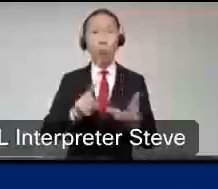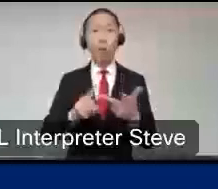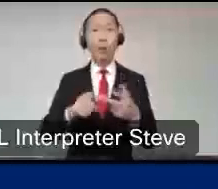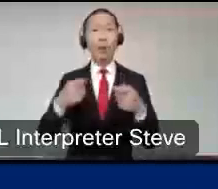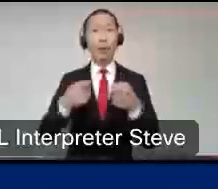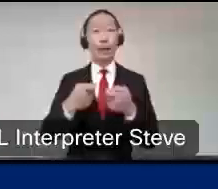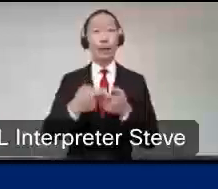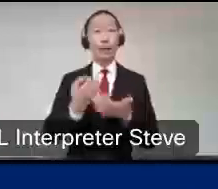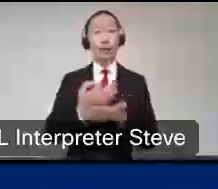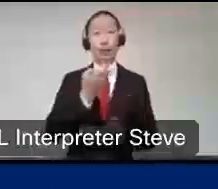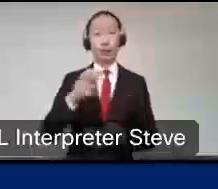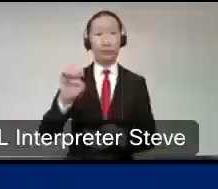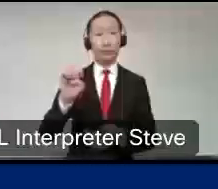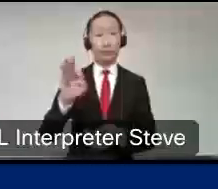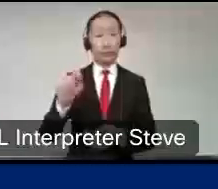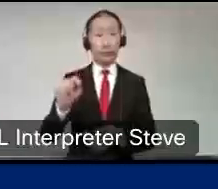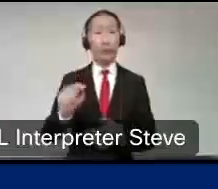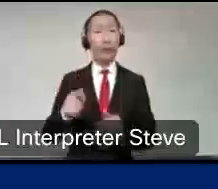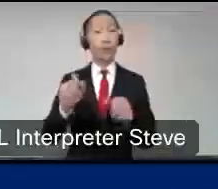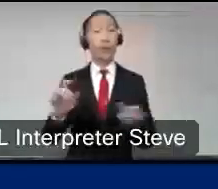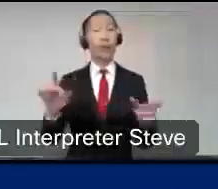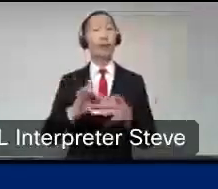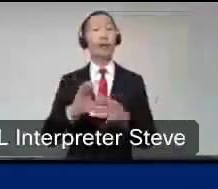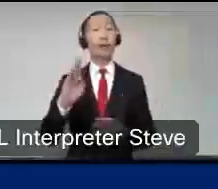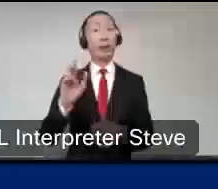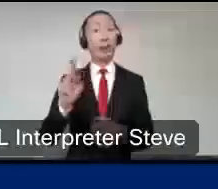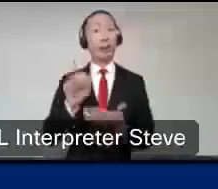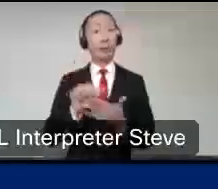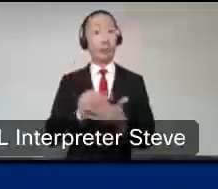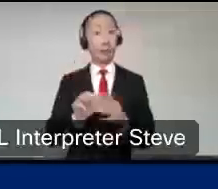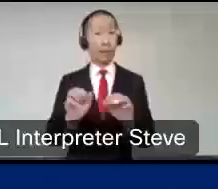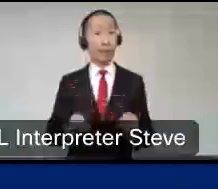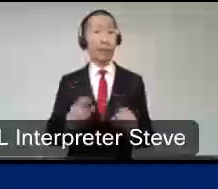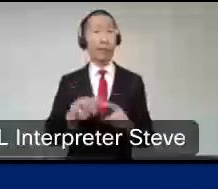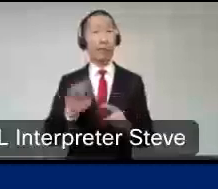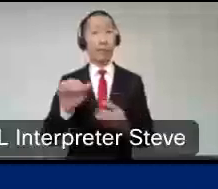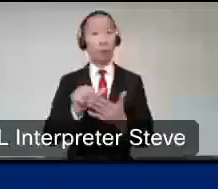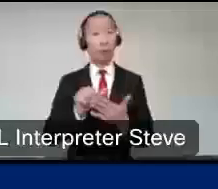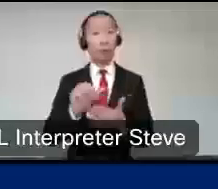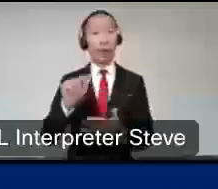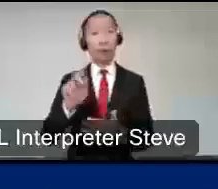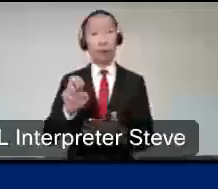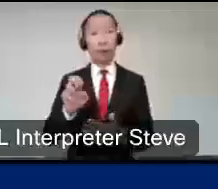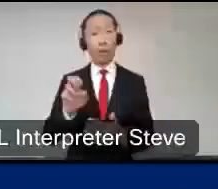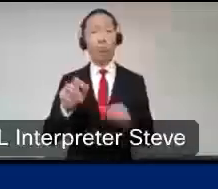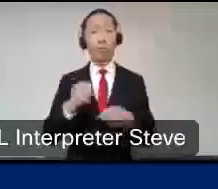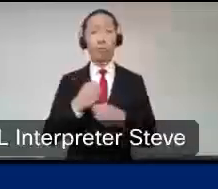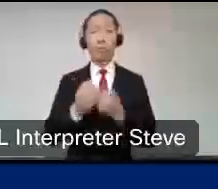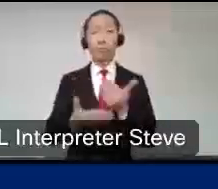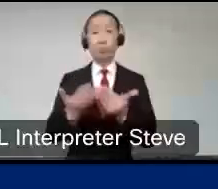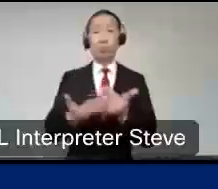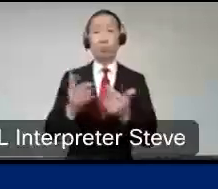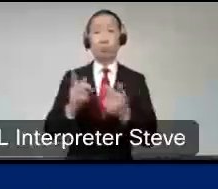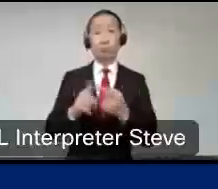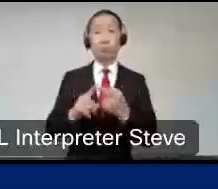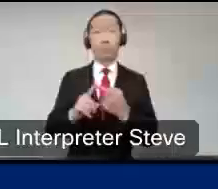fund transfer. You can also link a bank account to your ABLE account. That makes it easy to take in